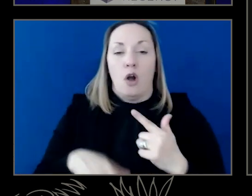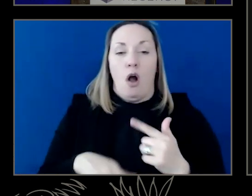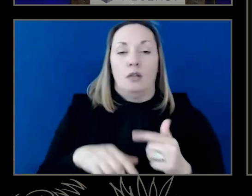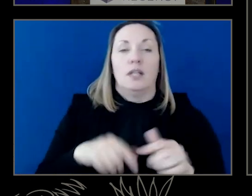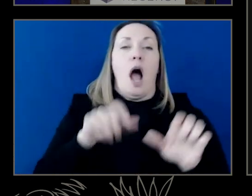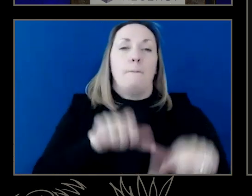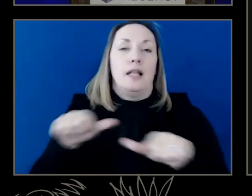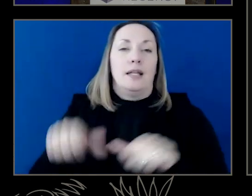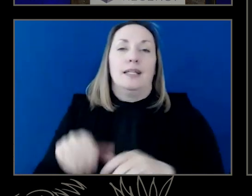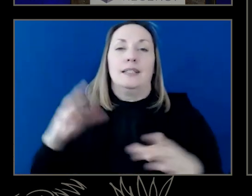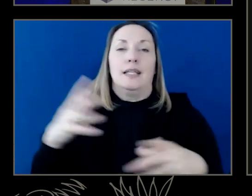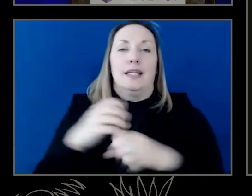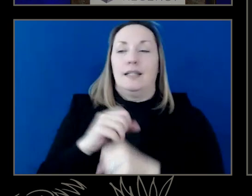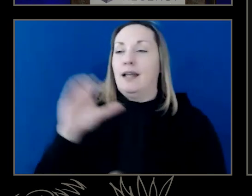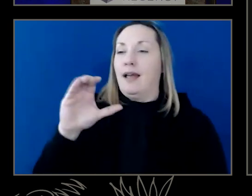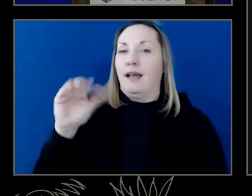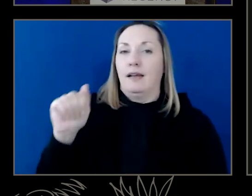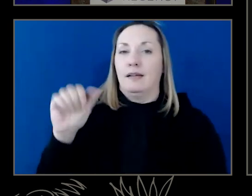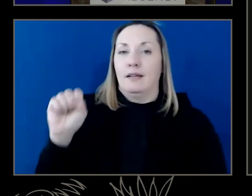this into code.